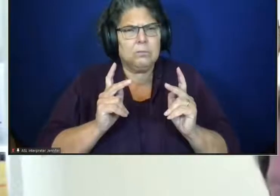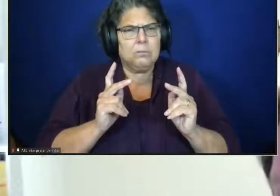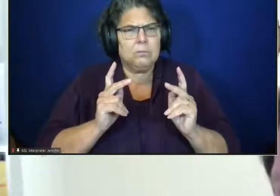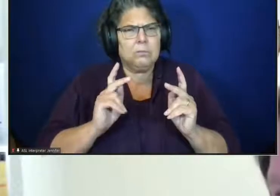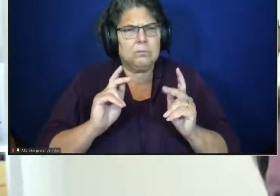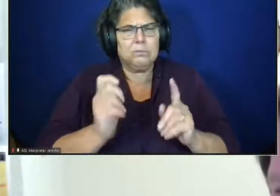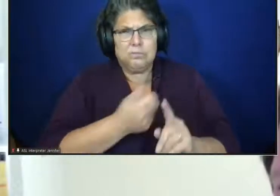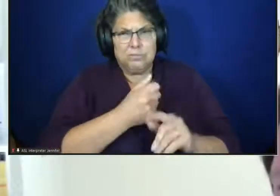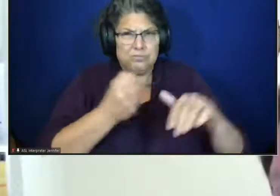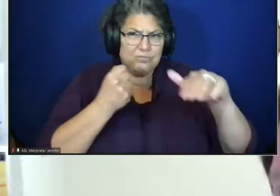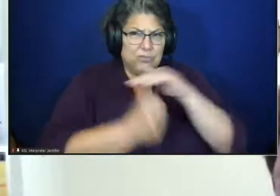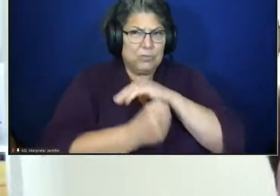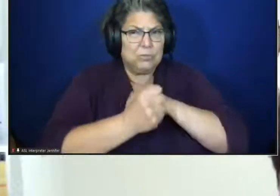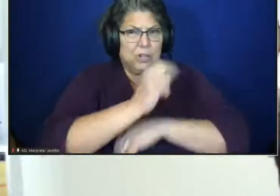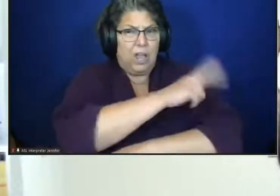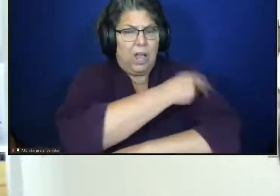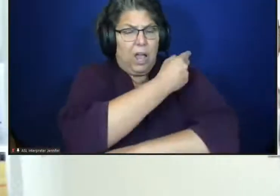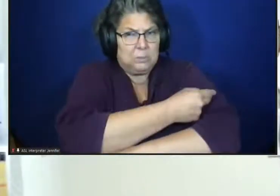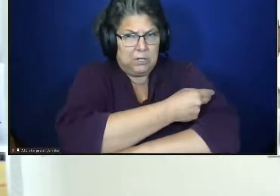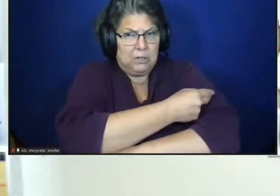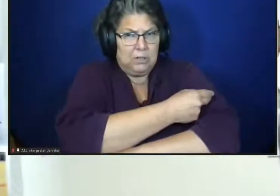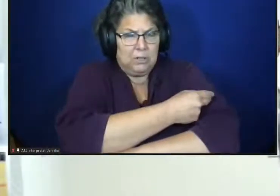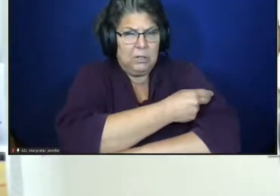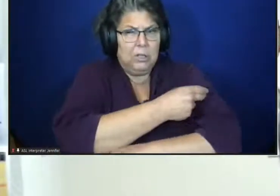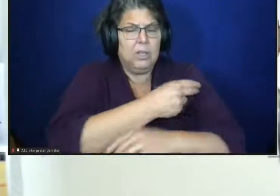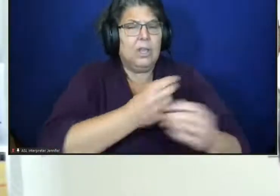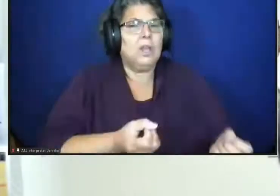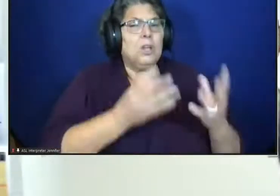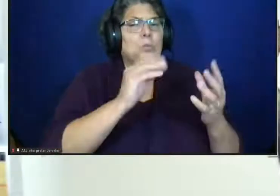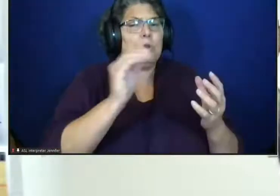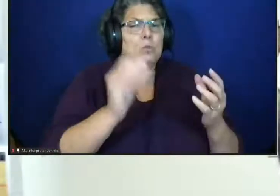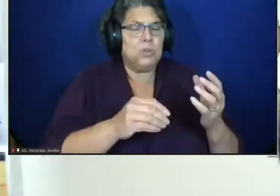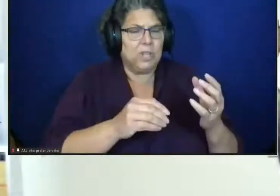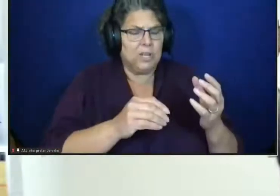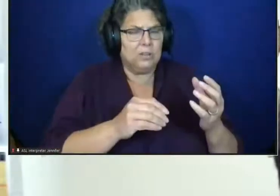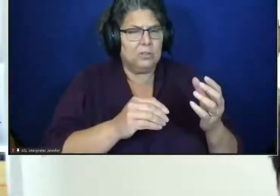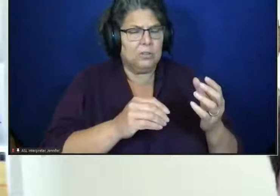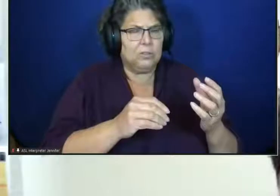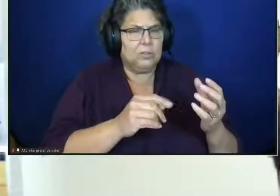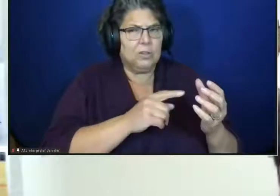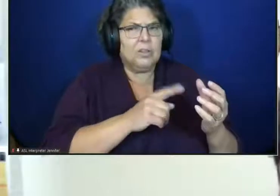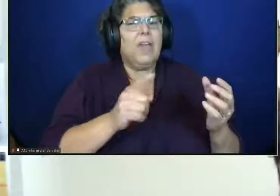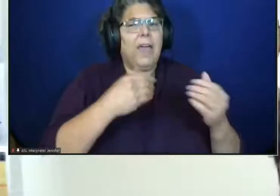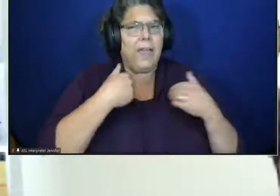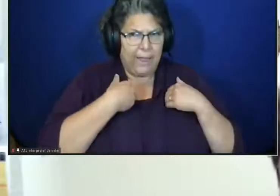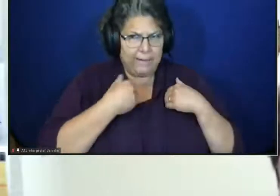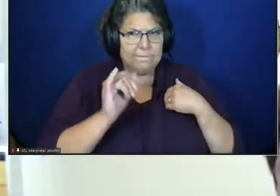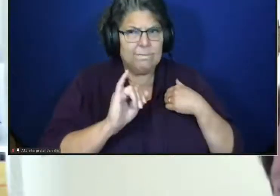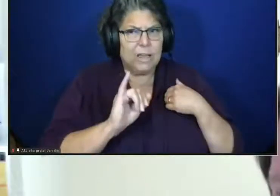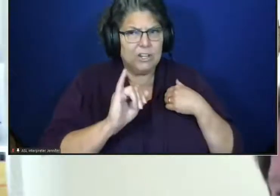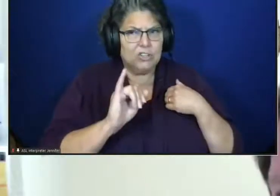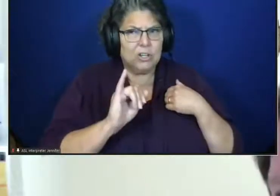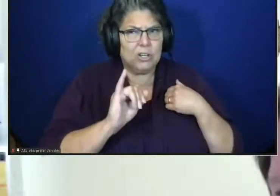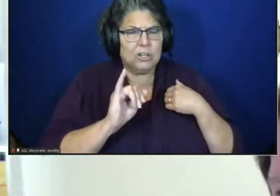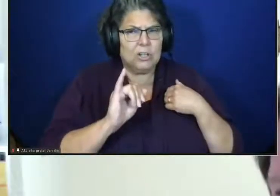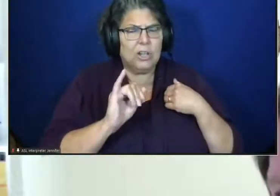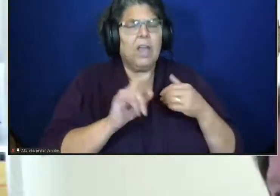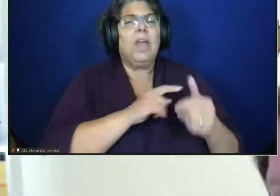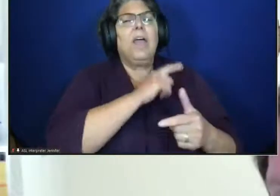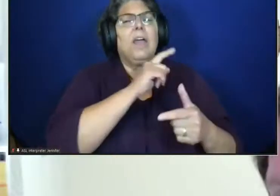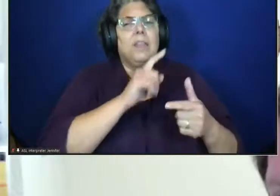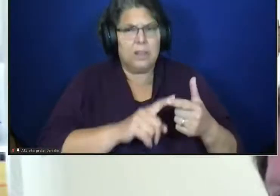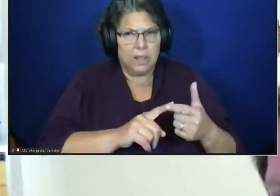in the hospital and the percentage of them that had an infection and then wound up